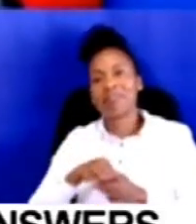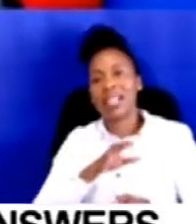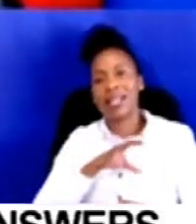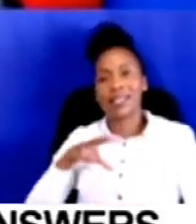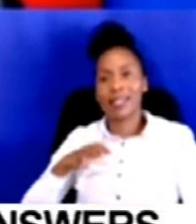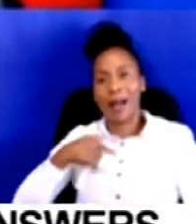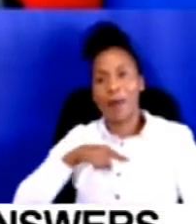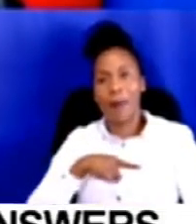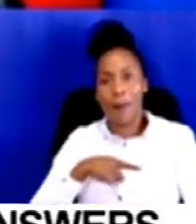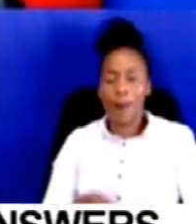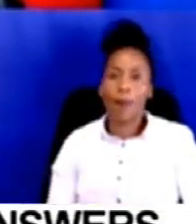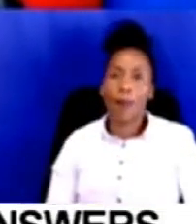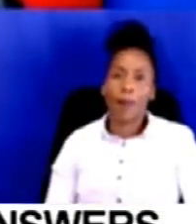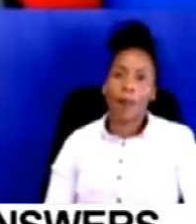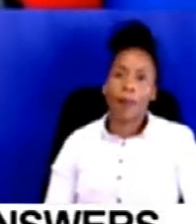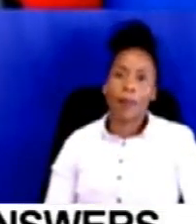council.